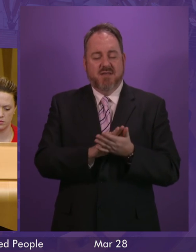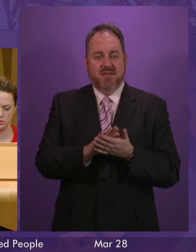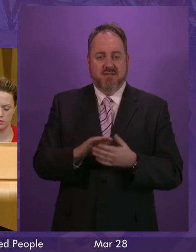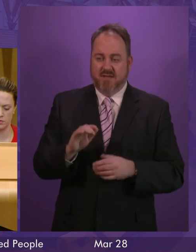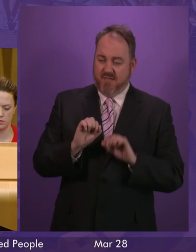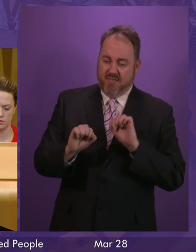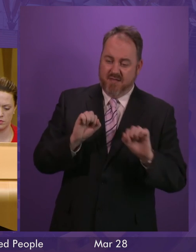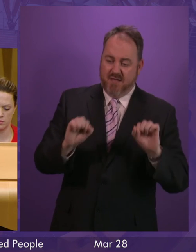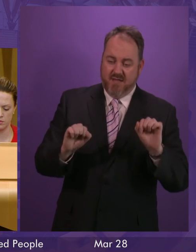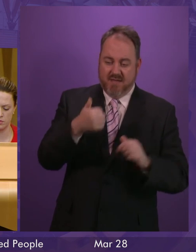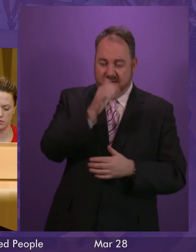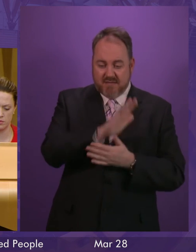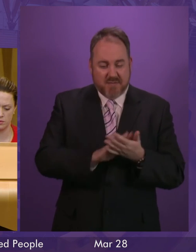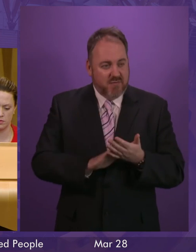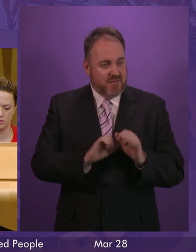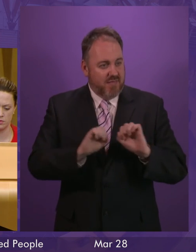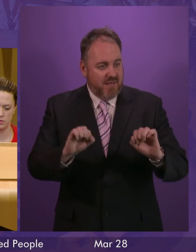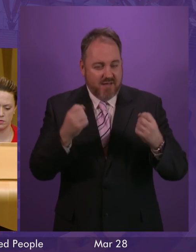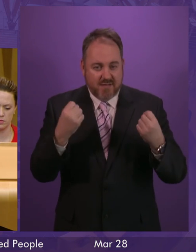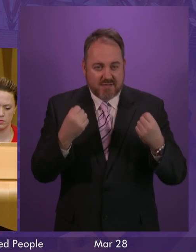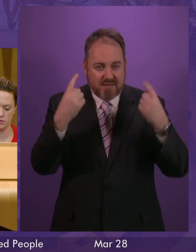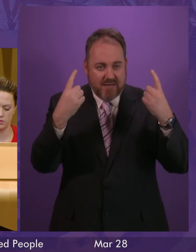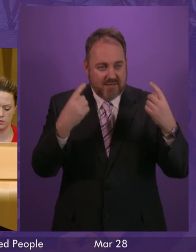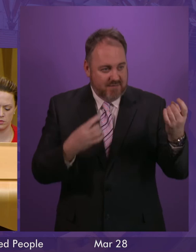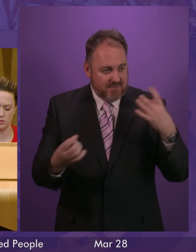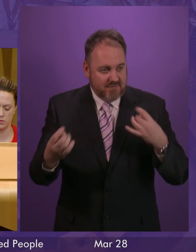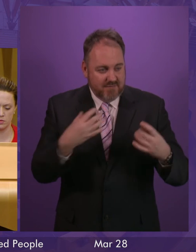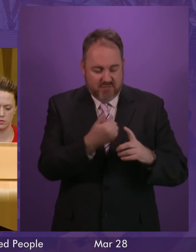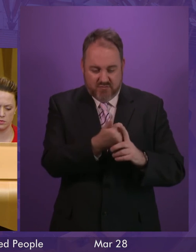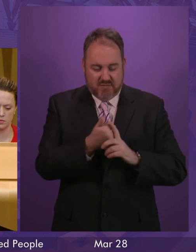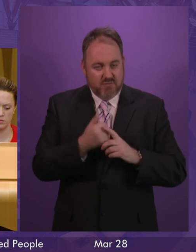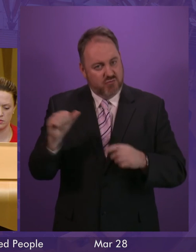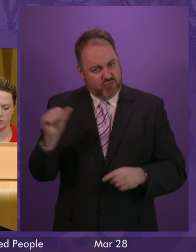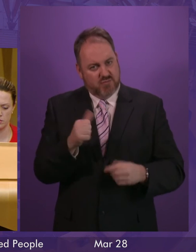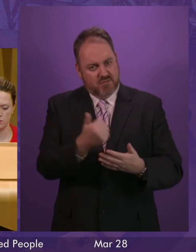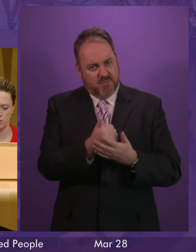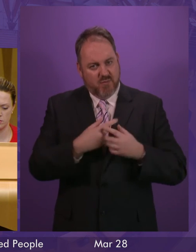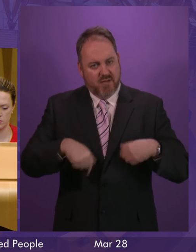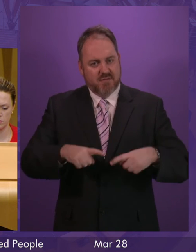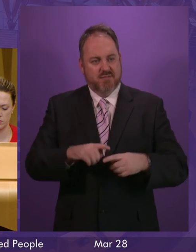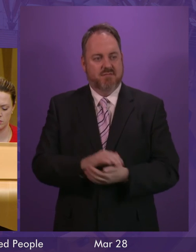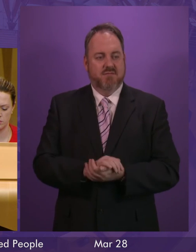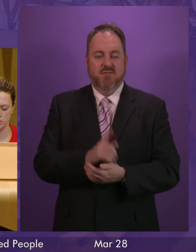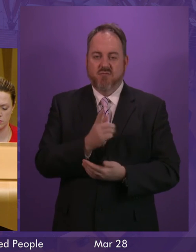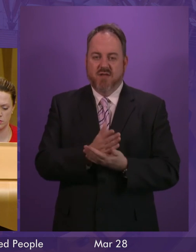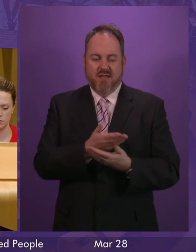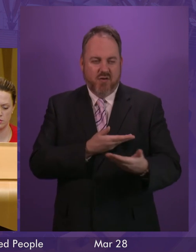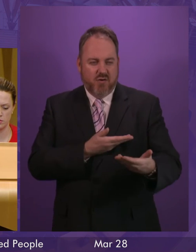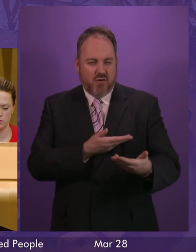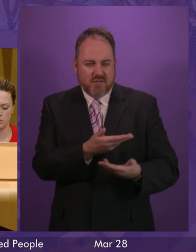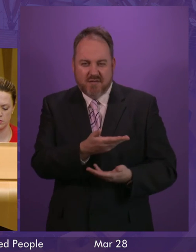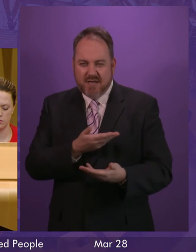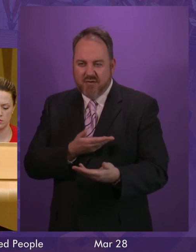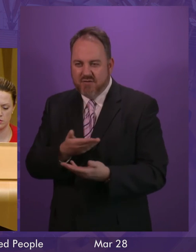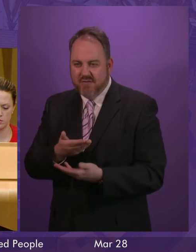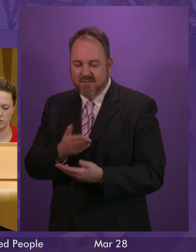disabled people and insights of disabled people organisations. Crucial to our ambition is the consultation, engagement, development of